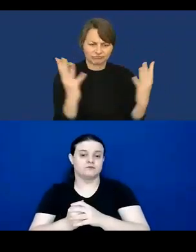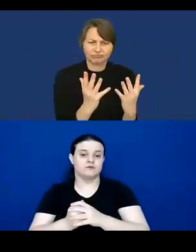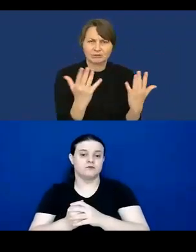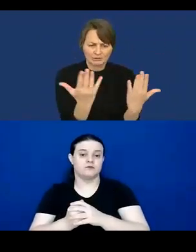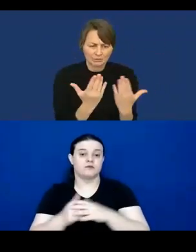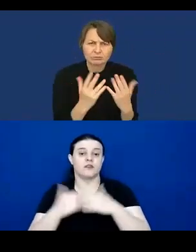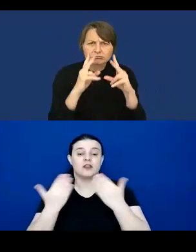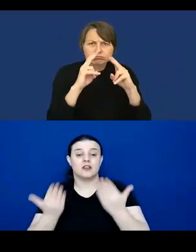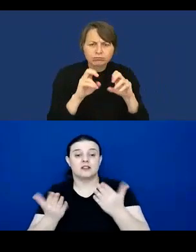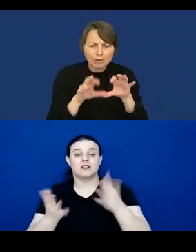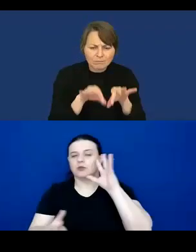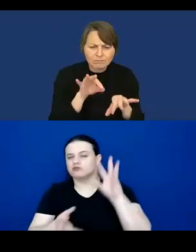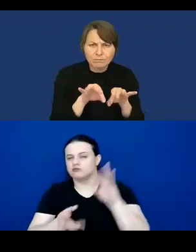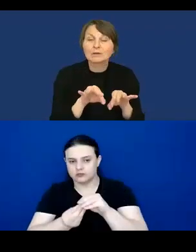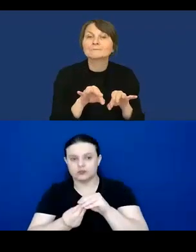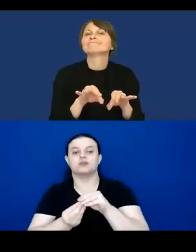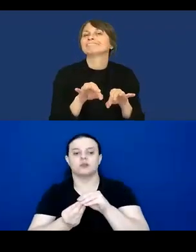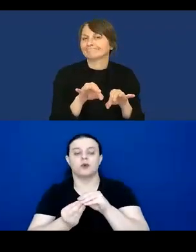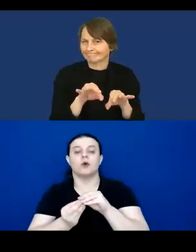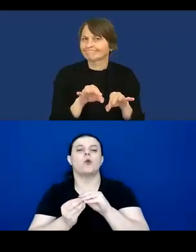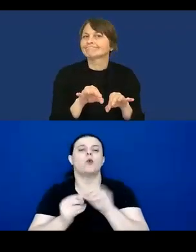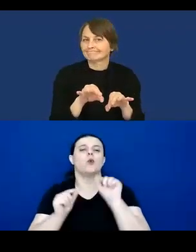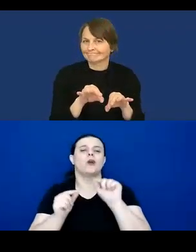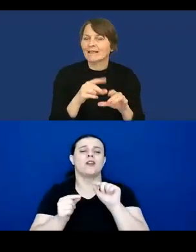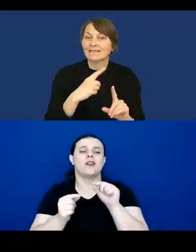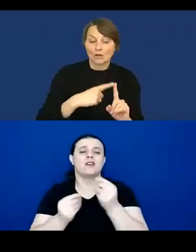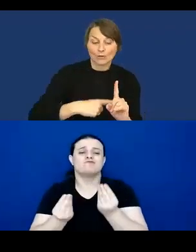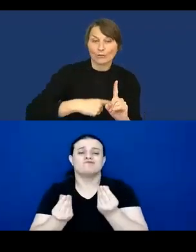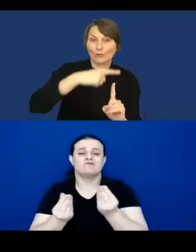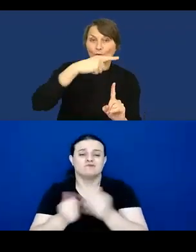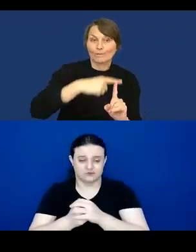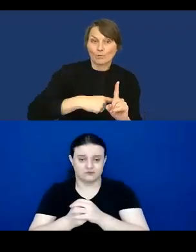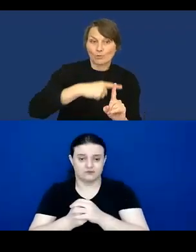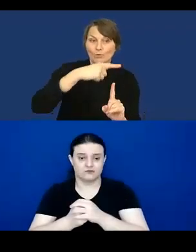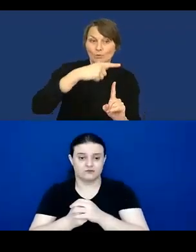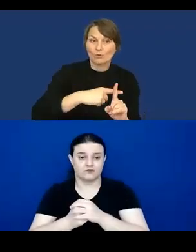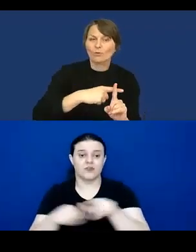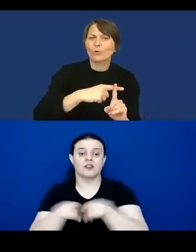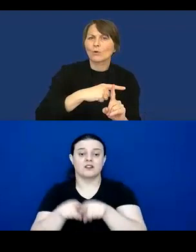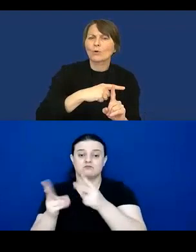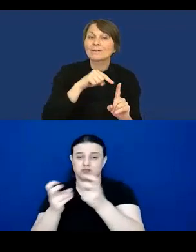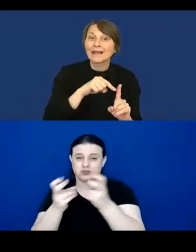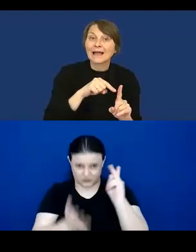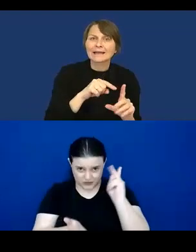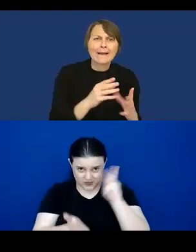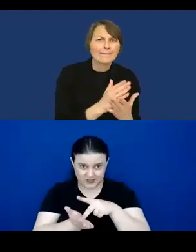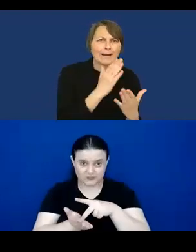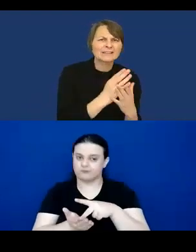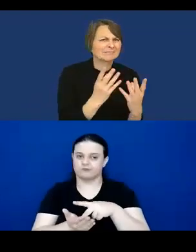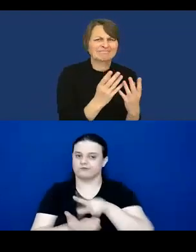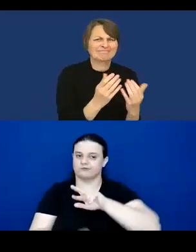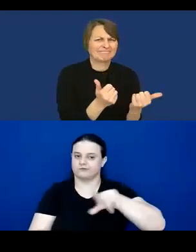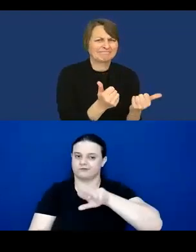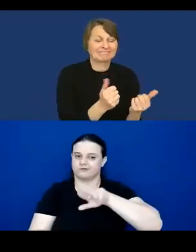can summarize that thermal resolution is poor, thermal perception is not veridical. There